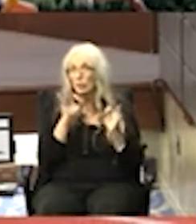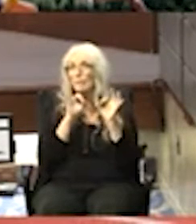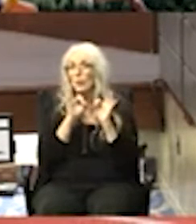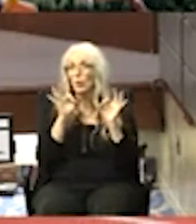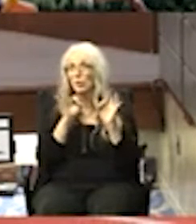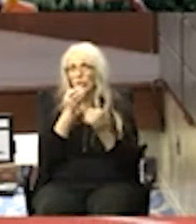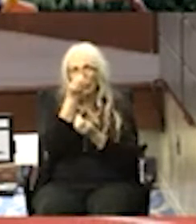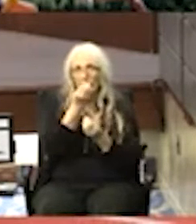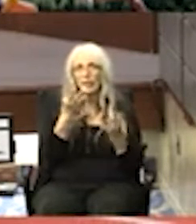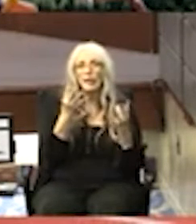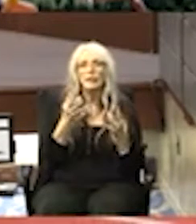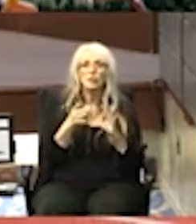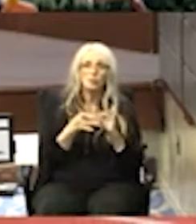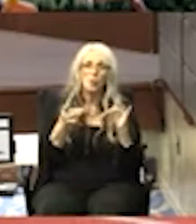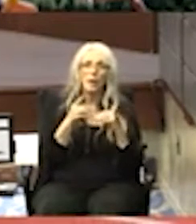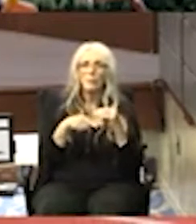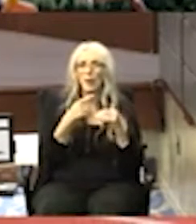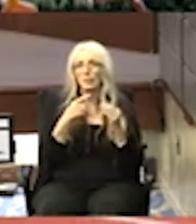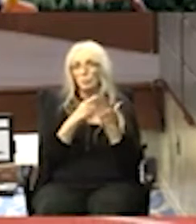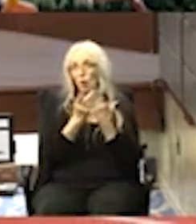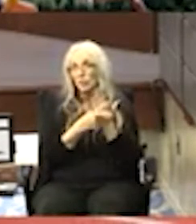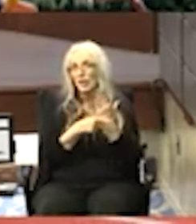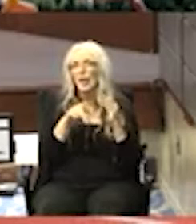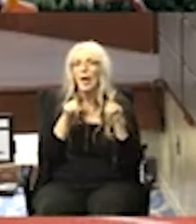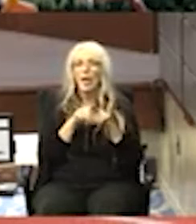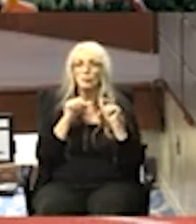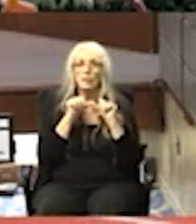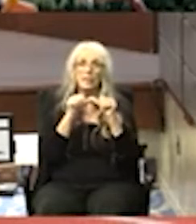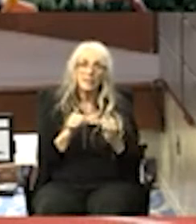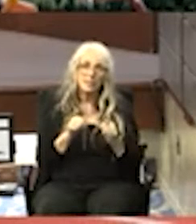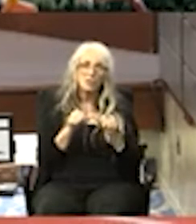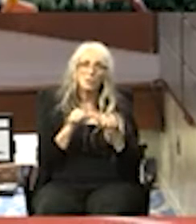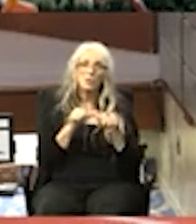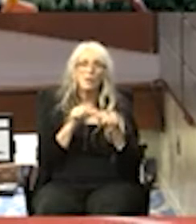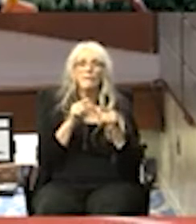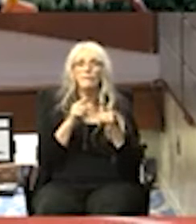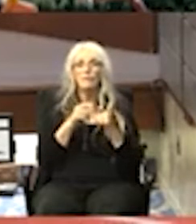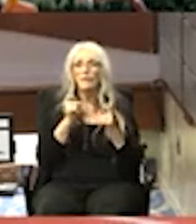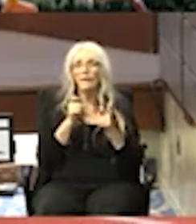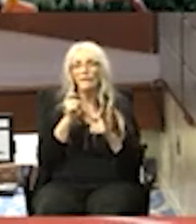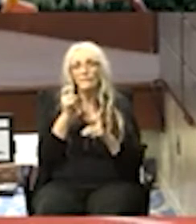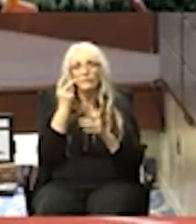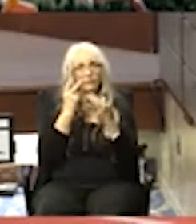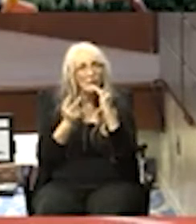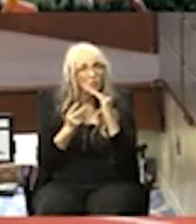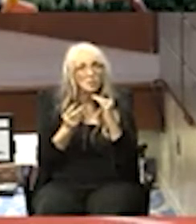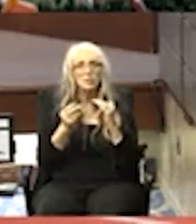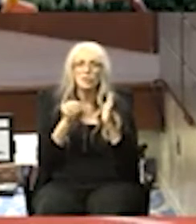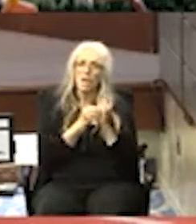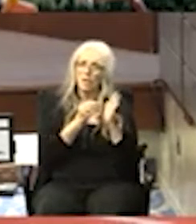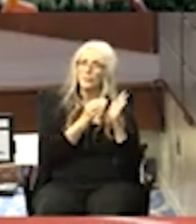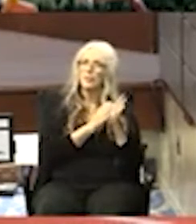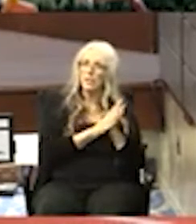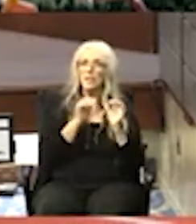telling the story of this project as we continue to move from a vision into documentation and making sure that we're continuing